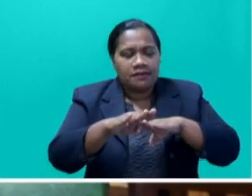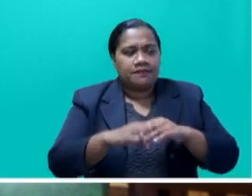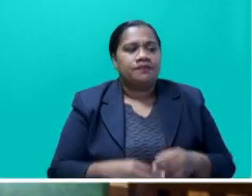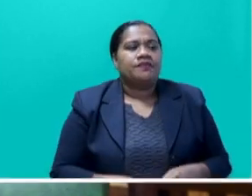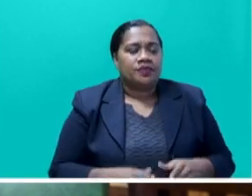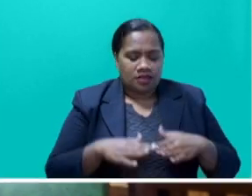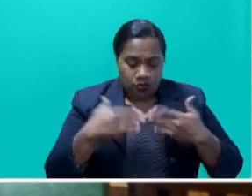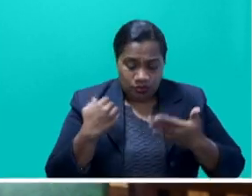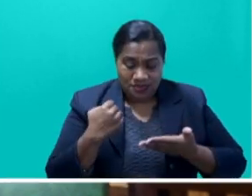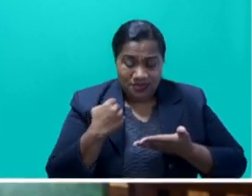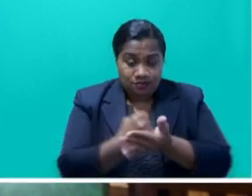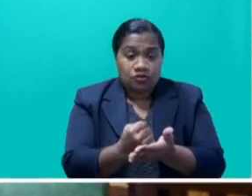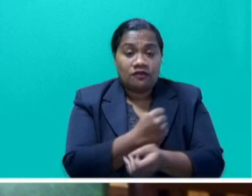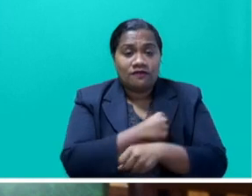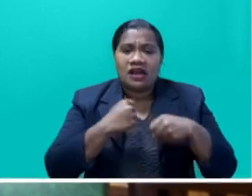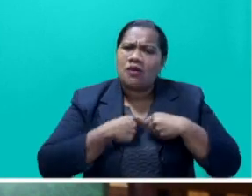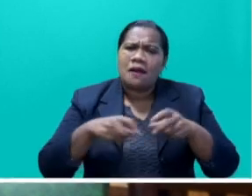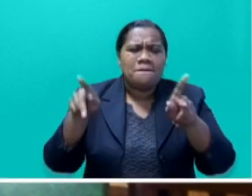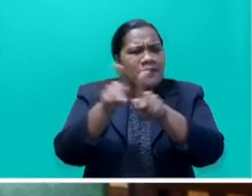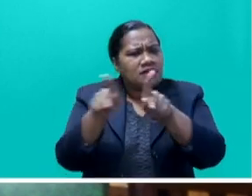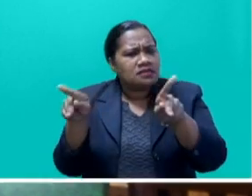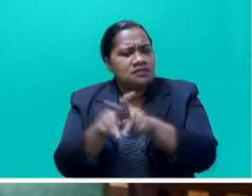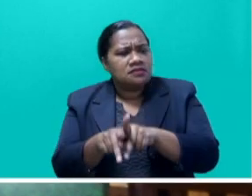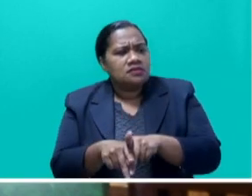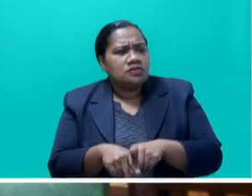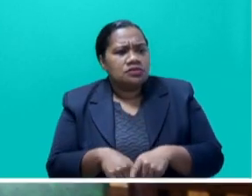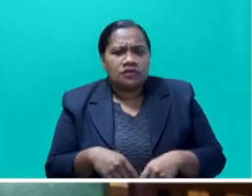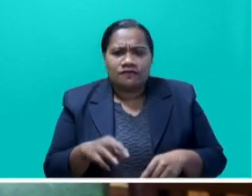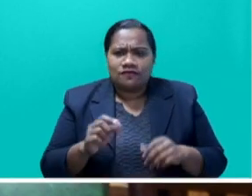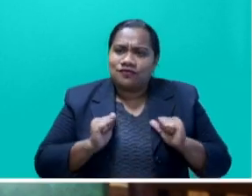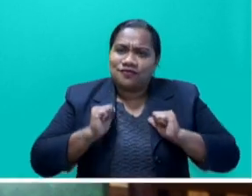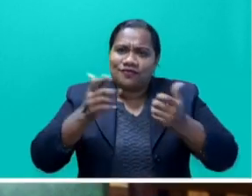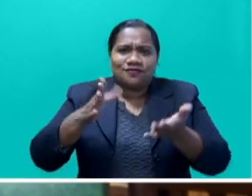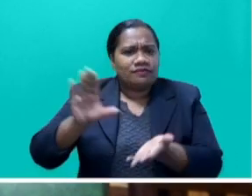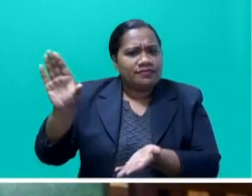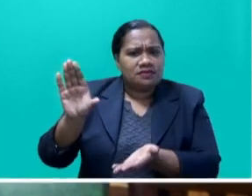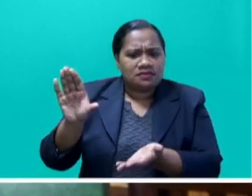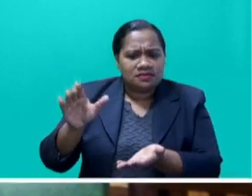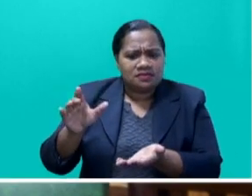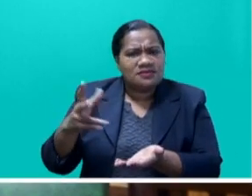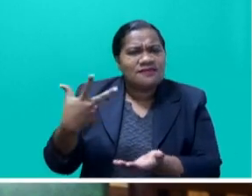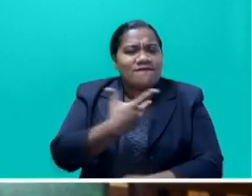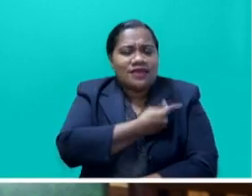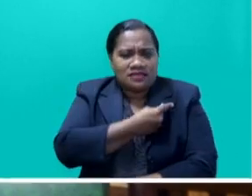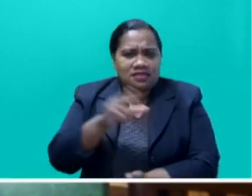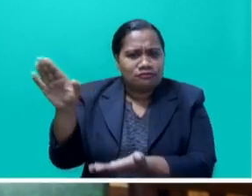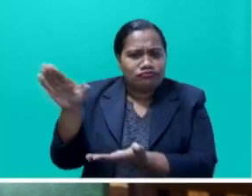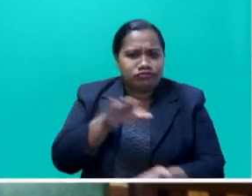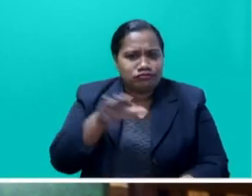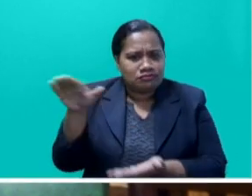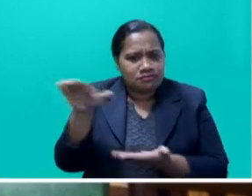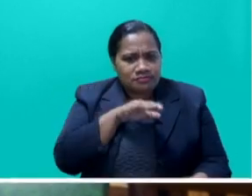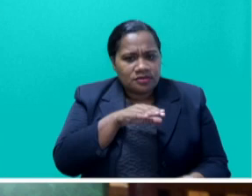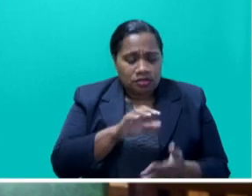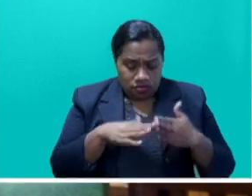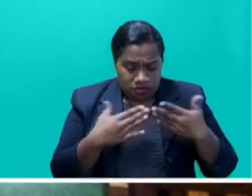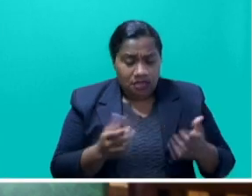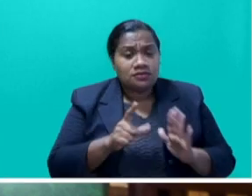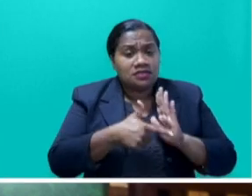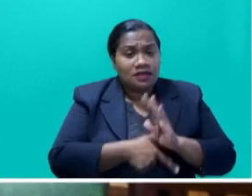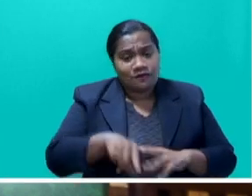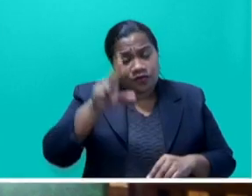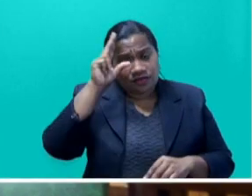of our partners to make available the vaccines. It is now time for all Fijians to help themselves by